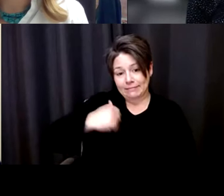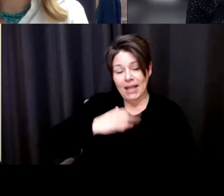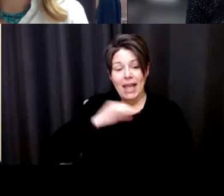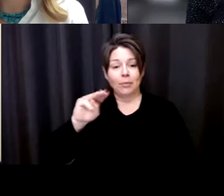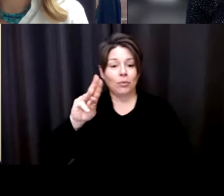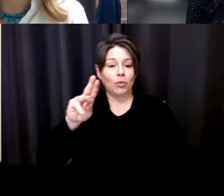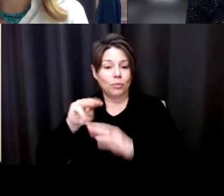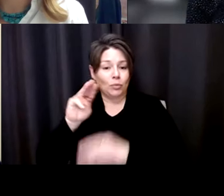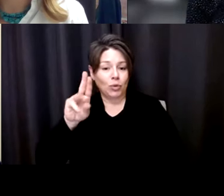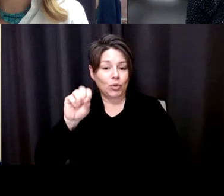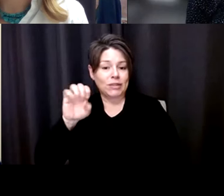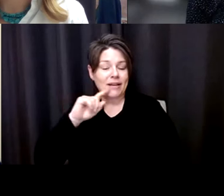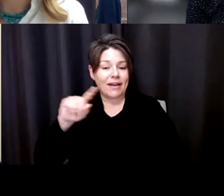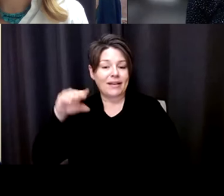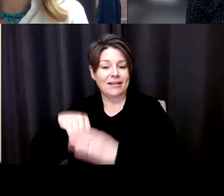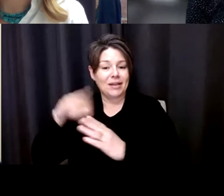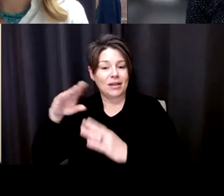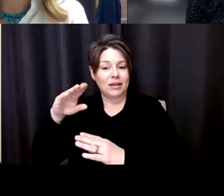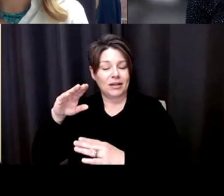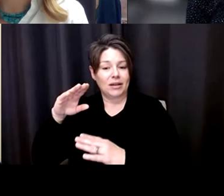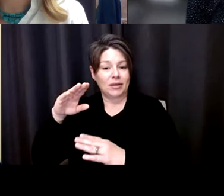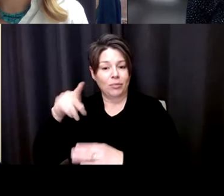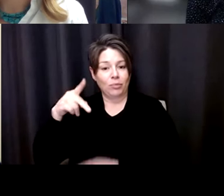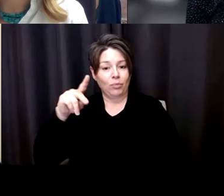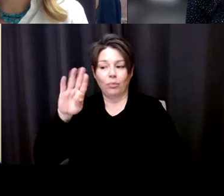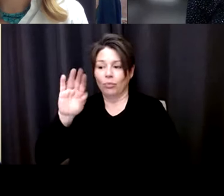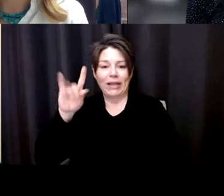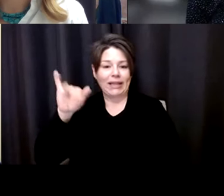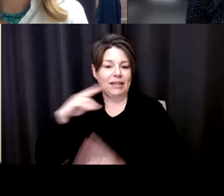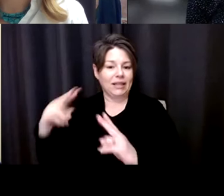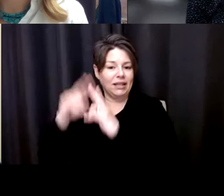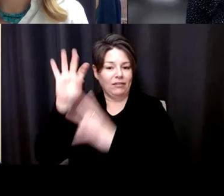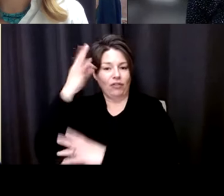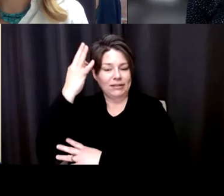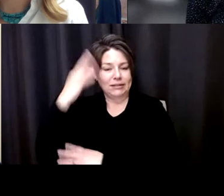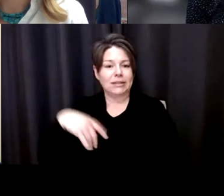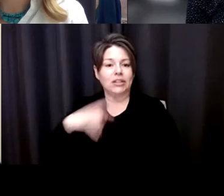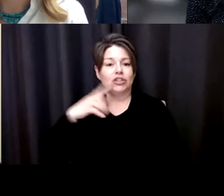Pont Aven in Brittany, France. She holds the